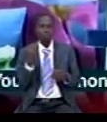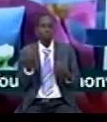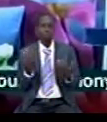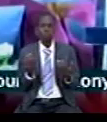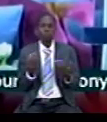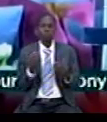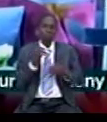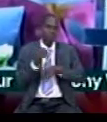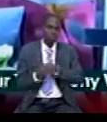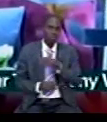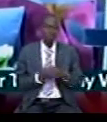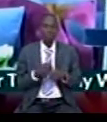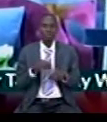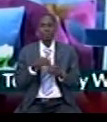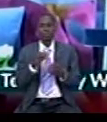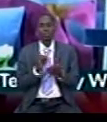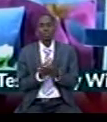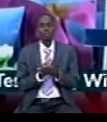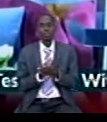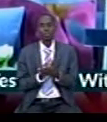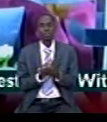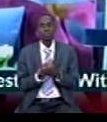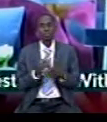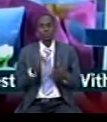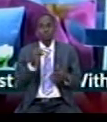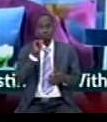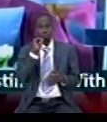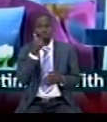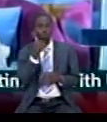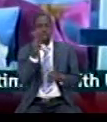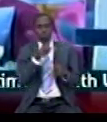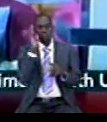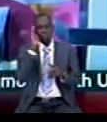I battle with it. Tomorrow, people will be looking whether she will die.